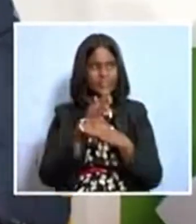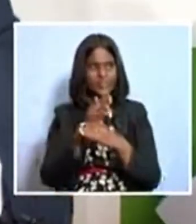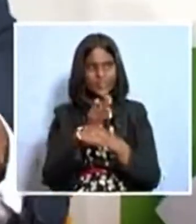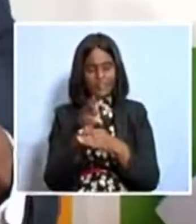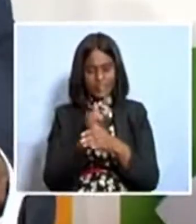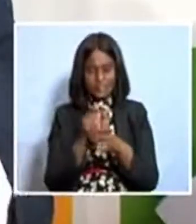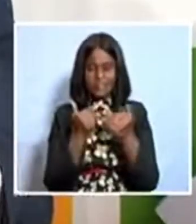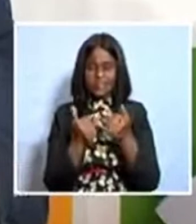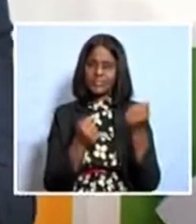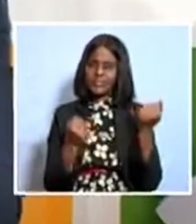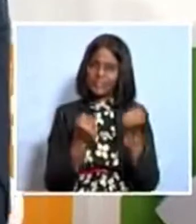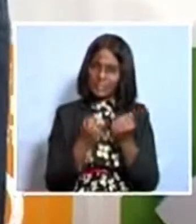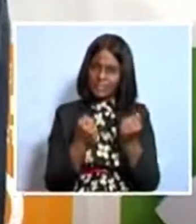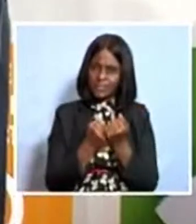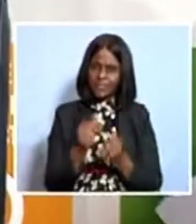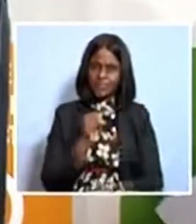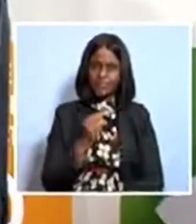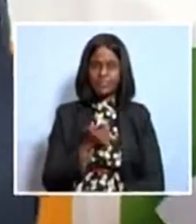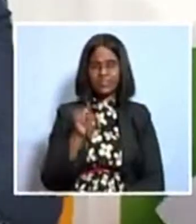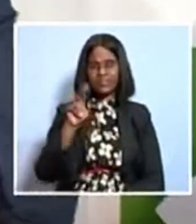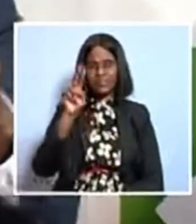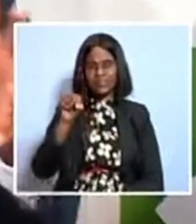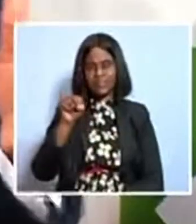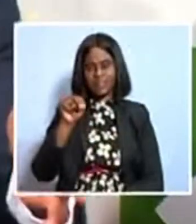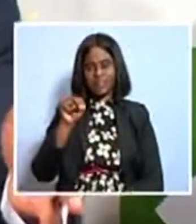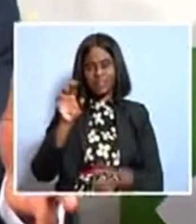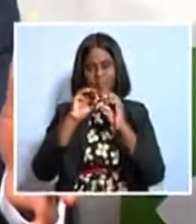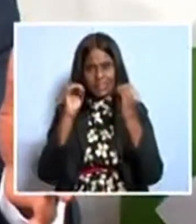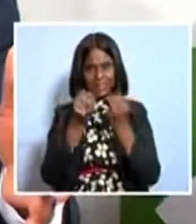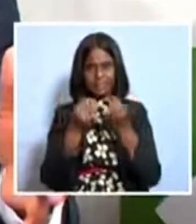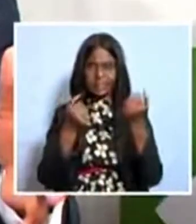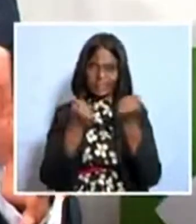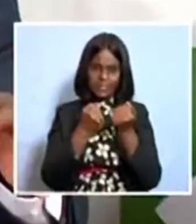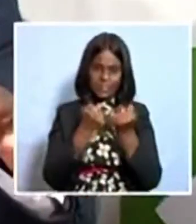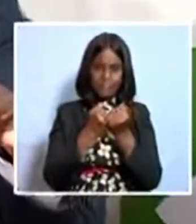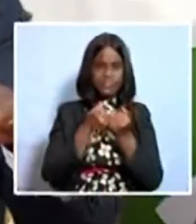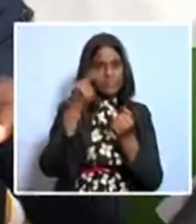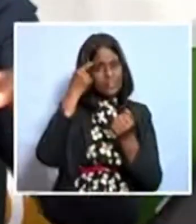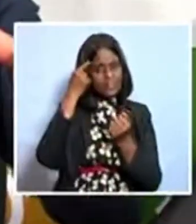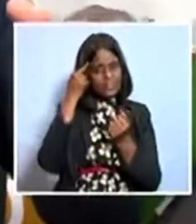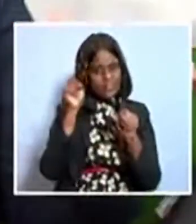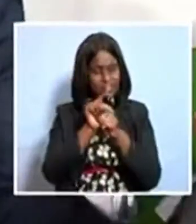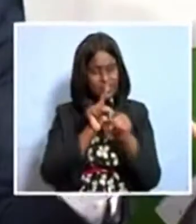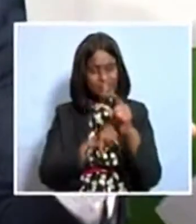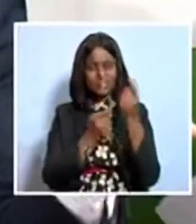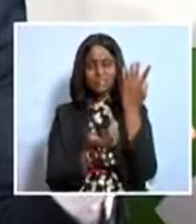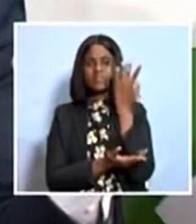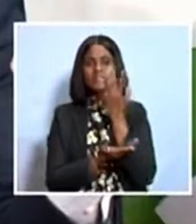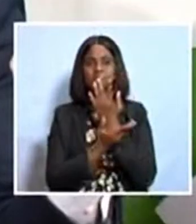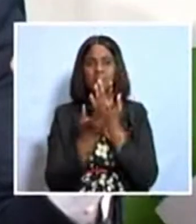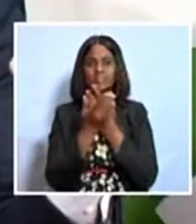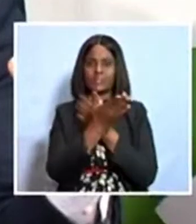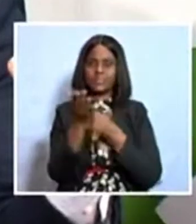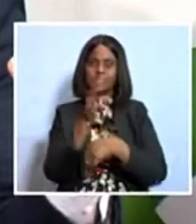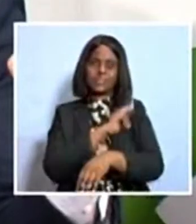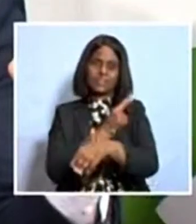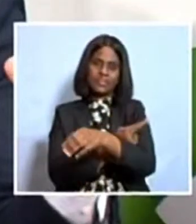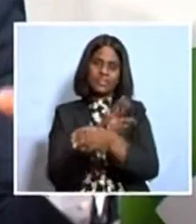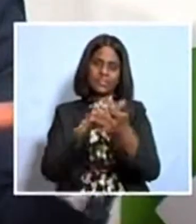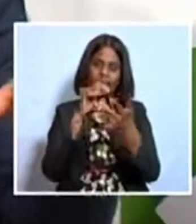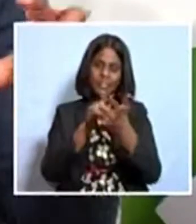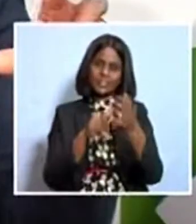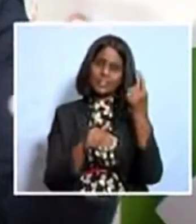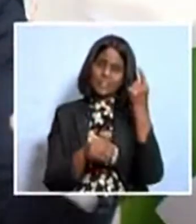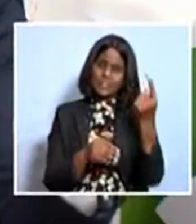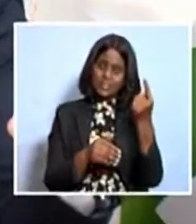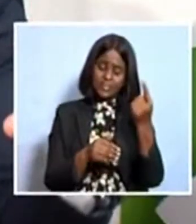we are trying, as a UN organization, to support the government to upgrade those resource centers. That's one. So